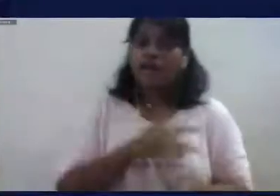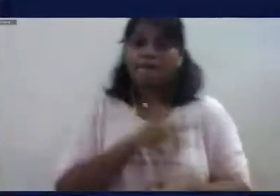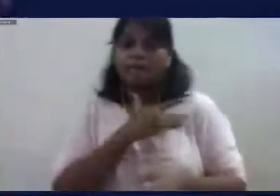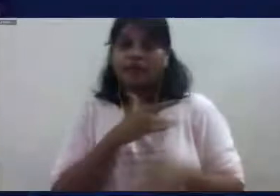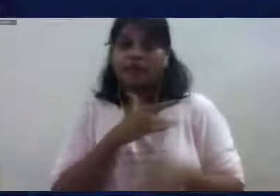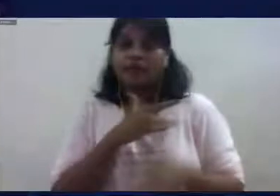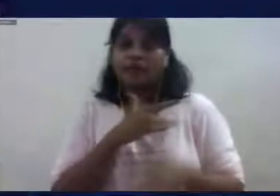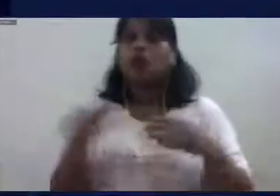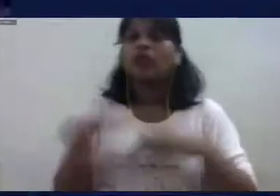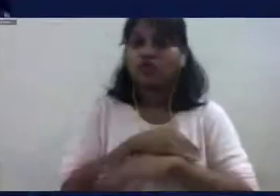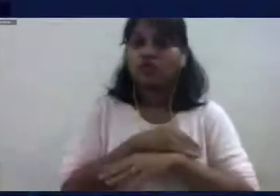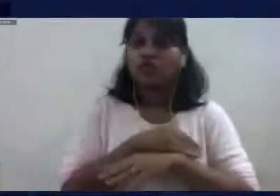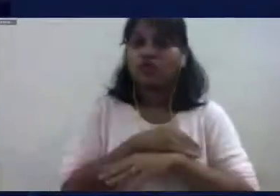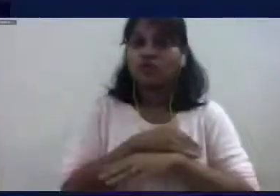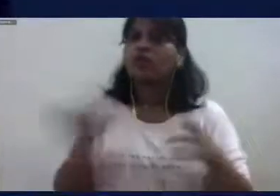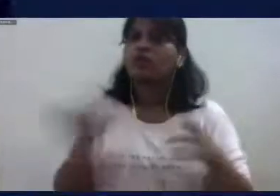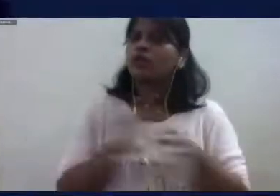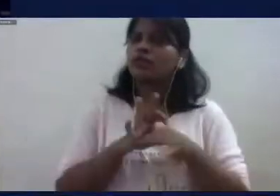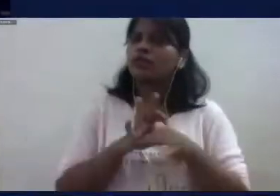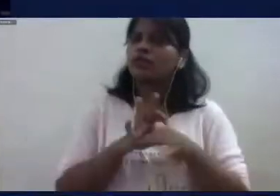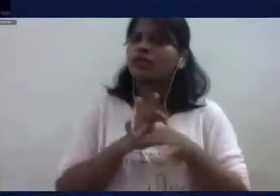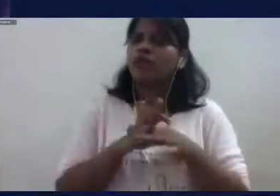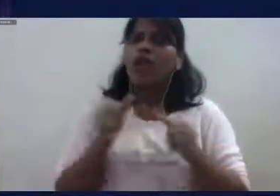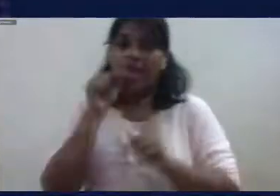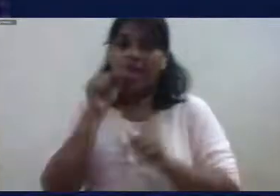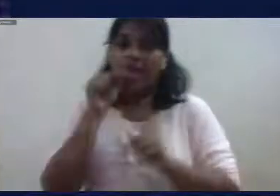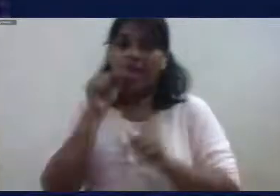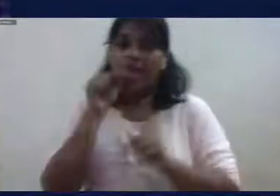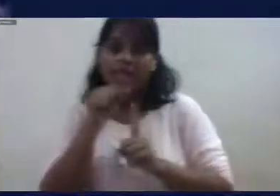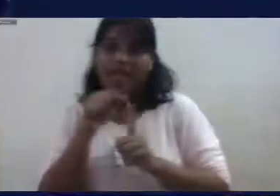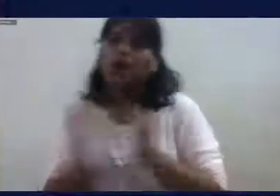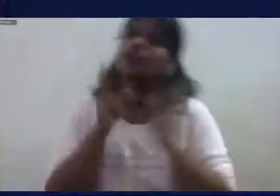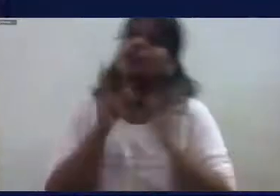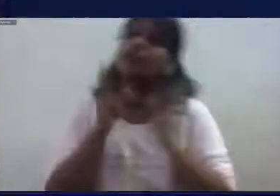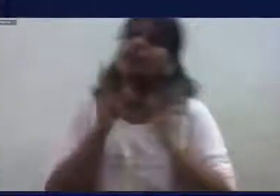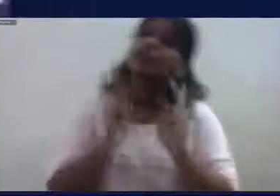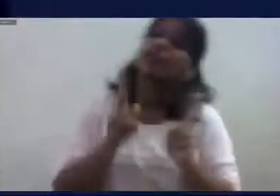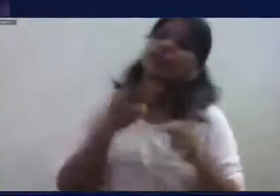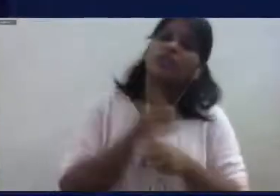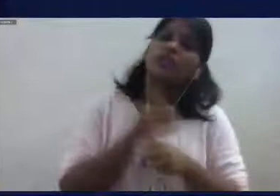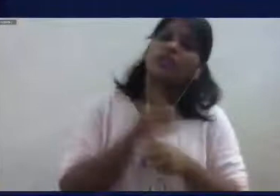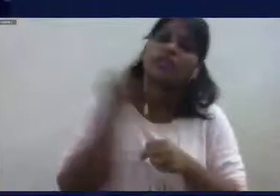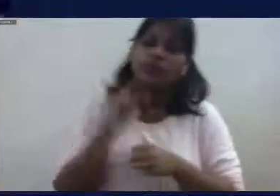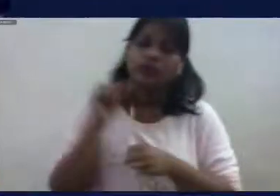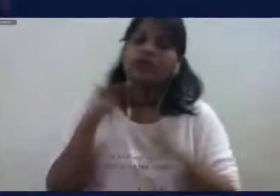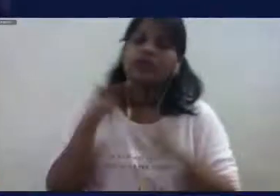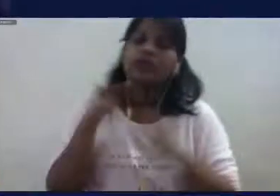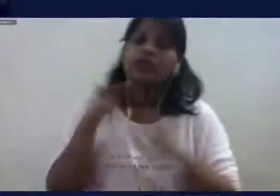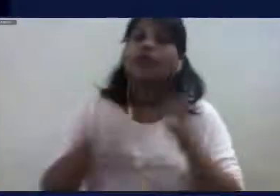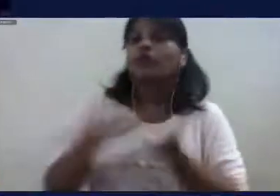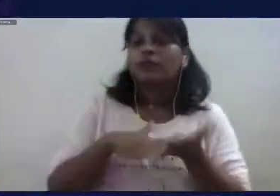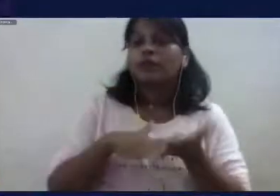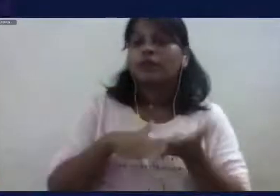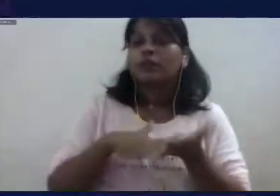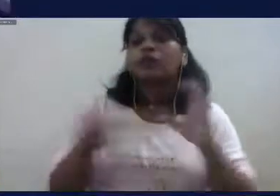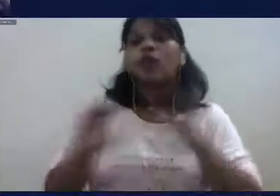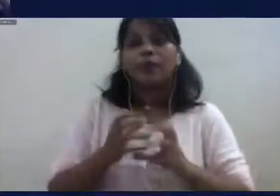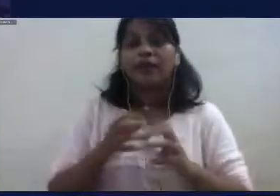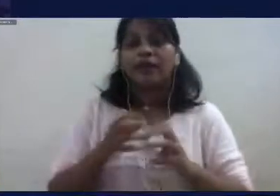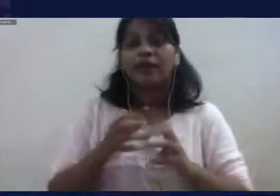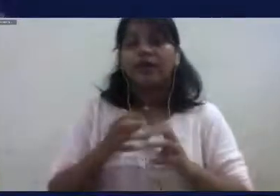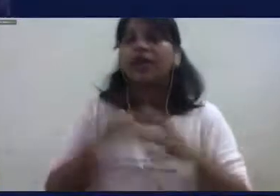engineering. It is about connecting artificial intelligence with natural creativity. That's the kind of space that we operate in. We are